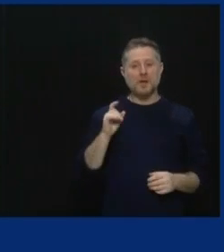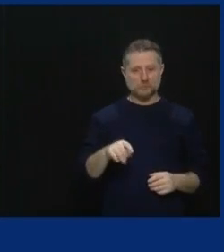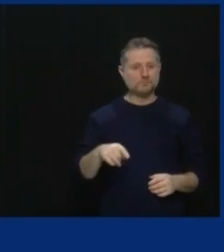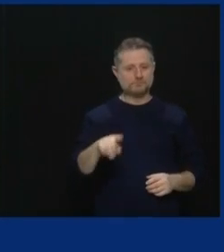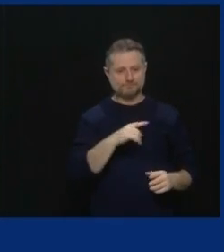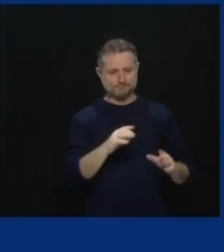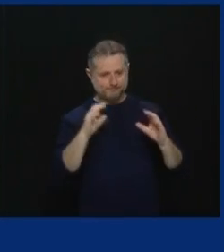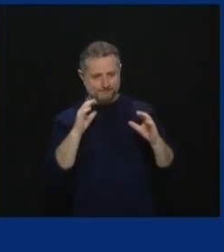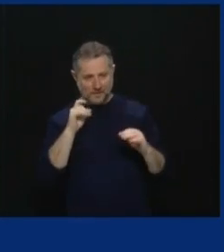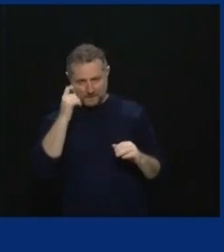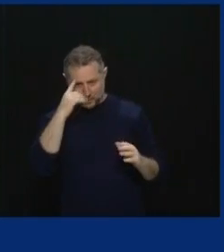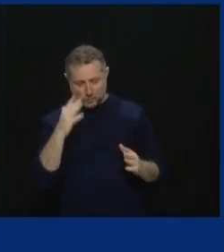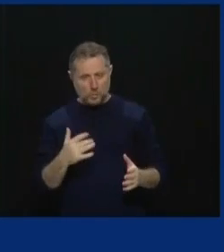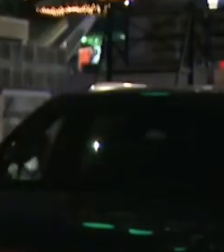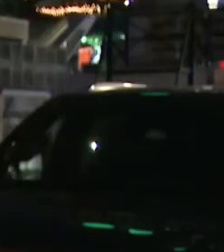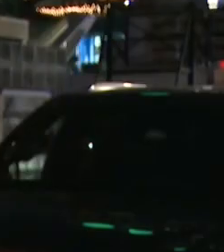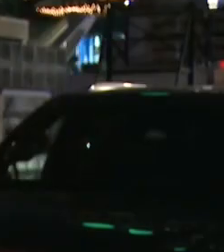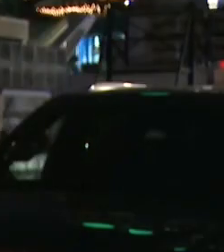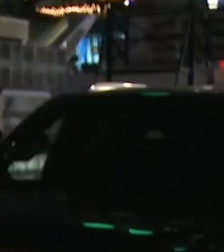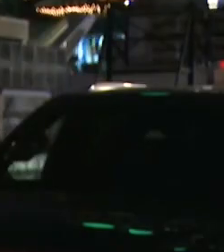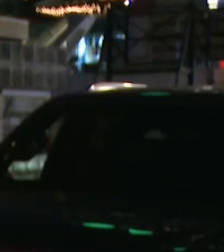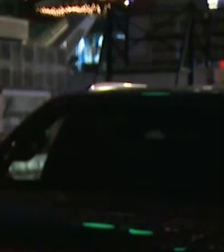advantage of this window opportunity.